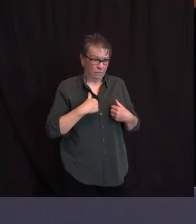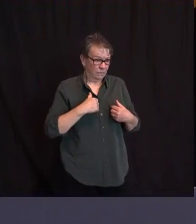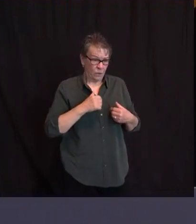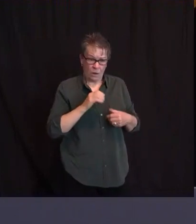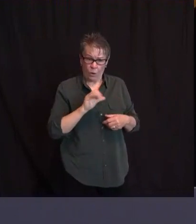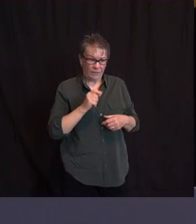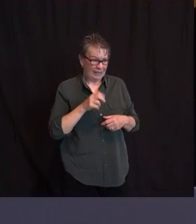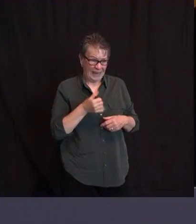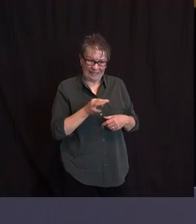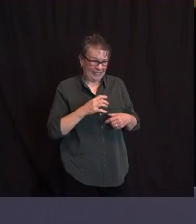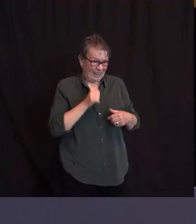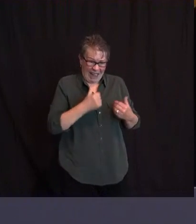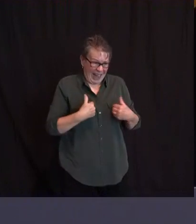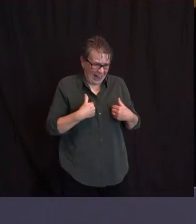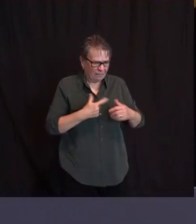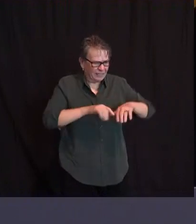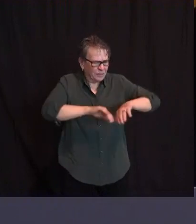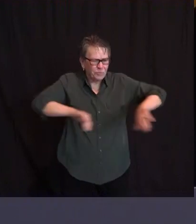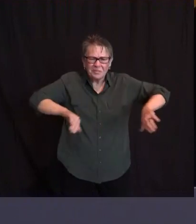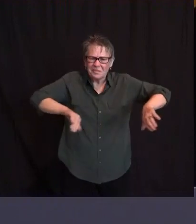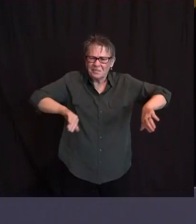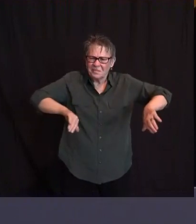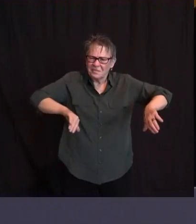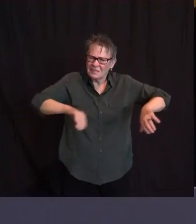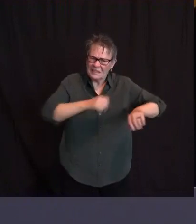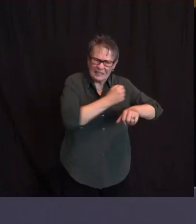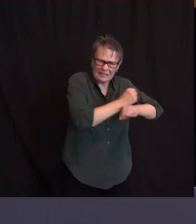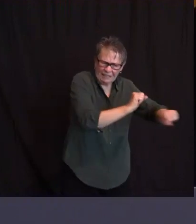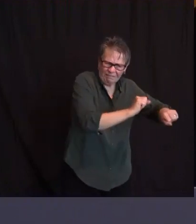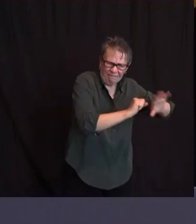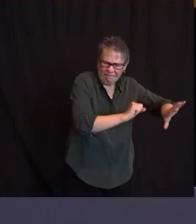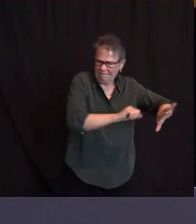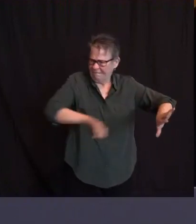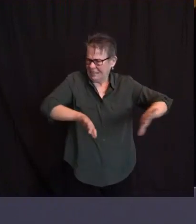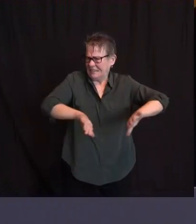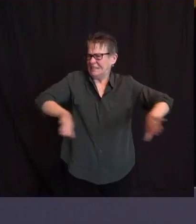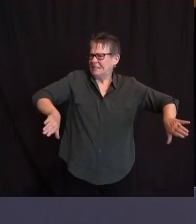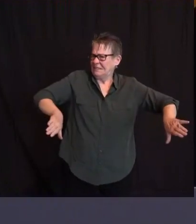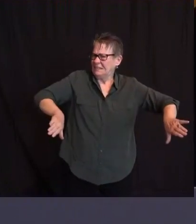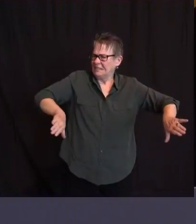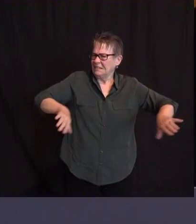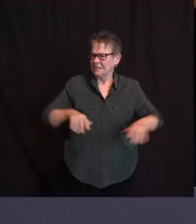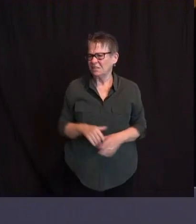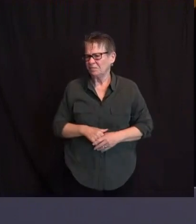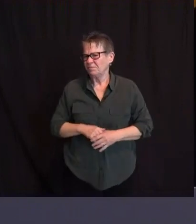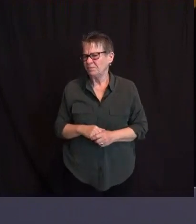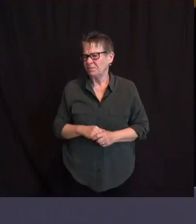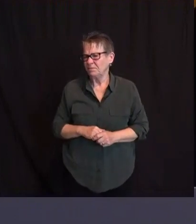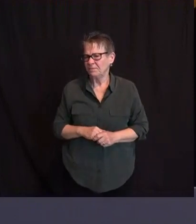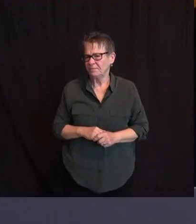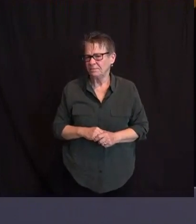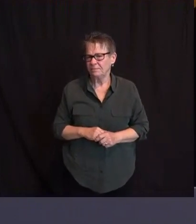7,026 hospitalizations, which include COVID-19 positive patients and